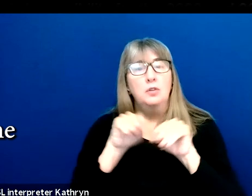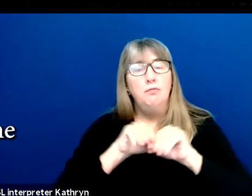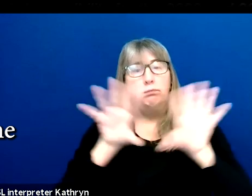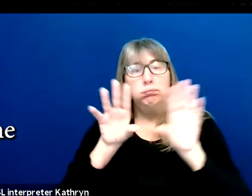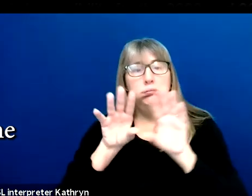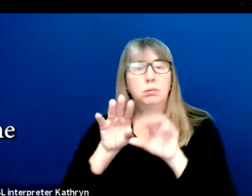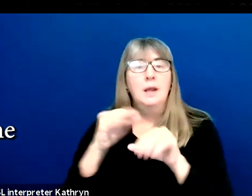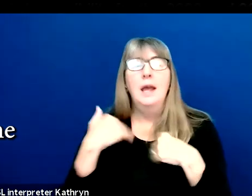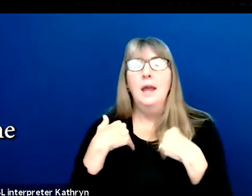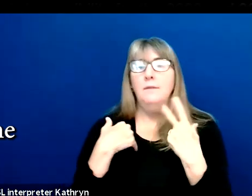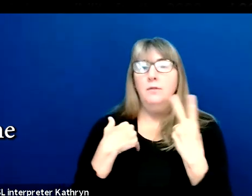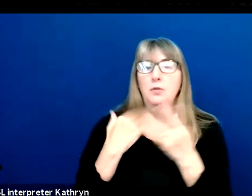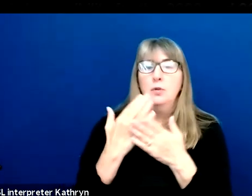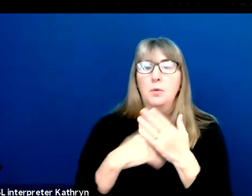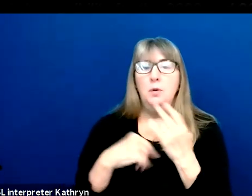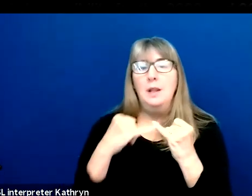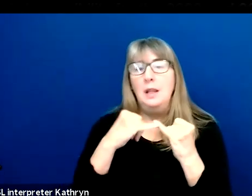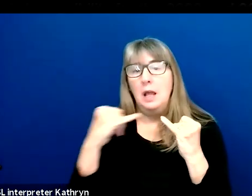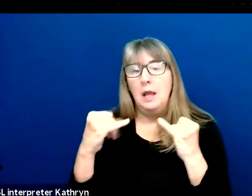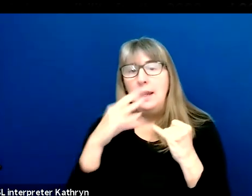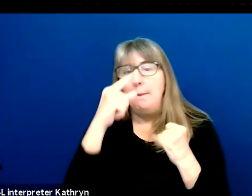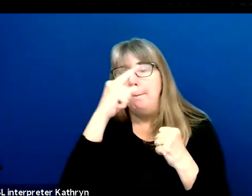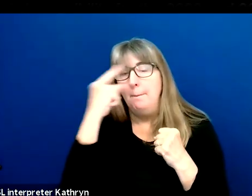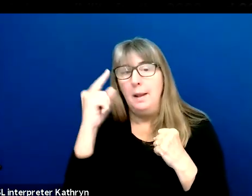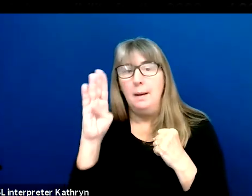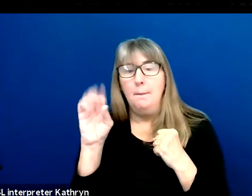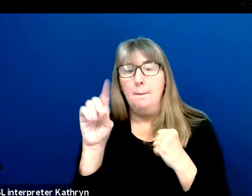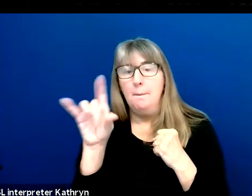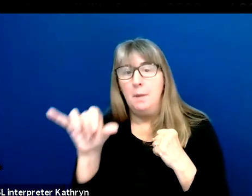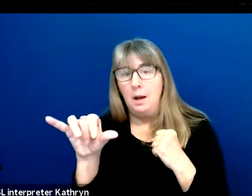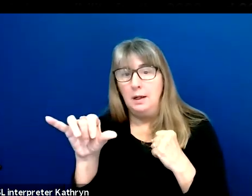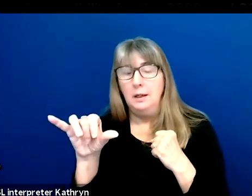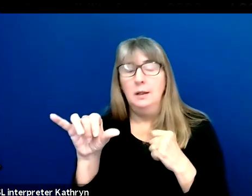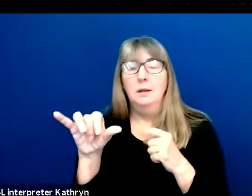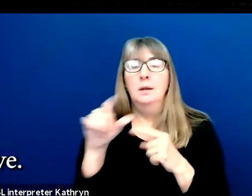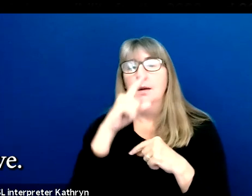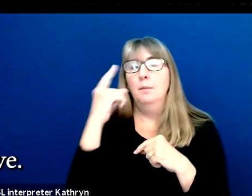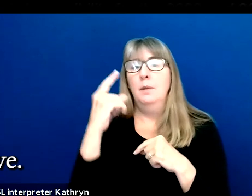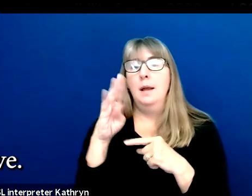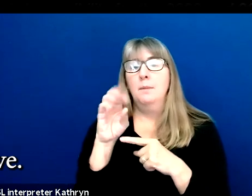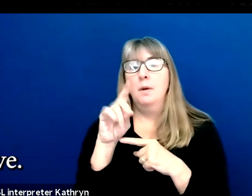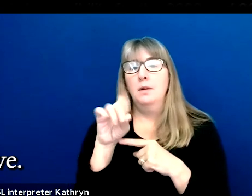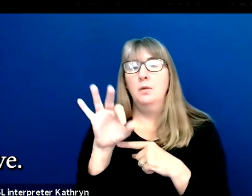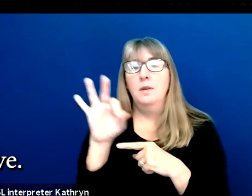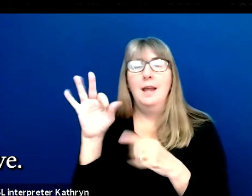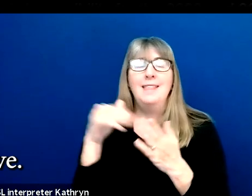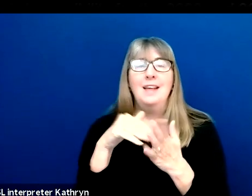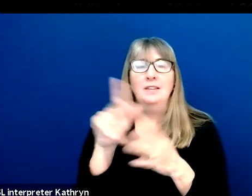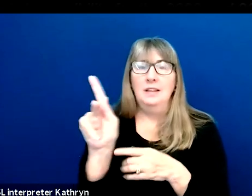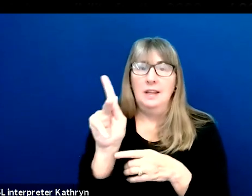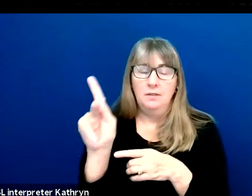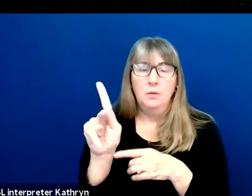components, line emission and black body emission. And the black body emission is taken to be 9,000 Kelvin. And so that gives you a particular